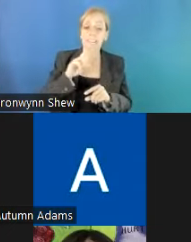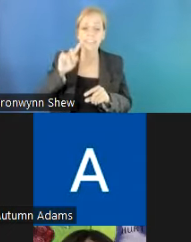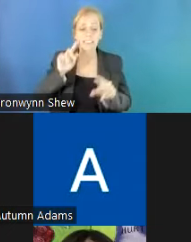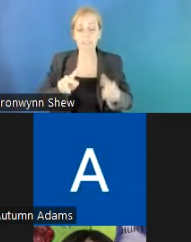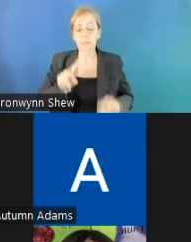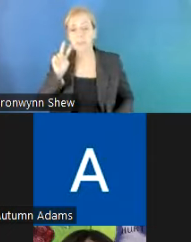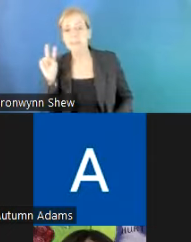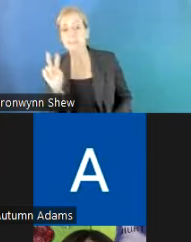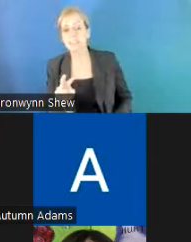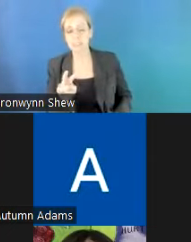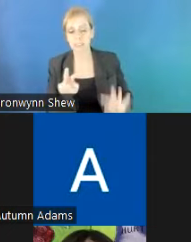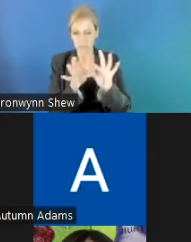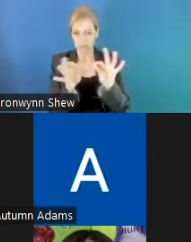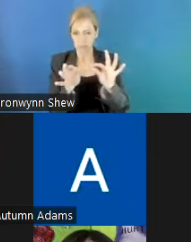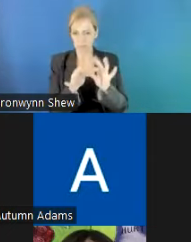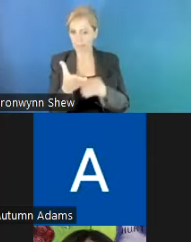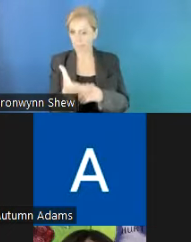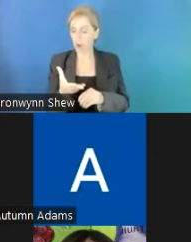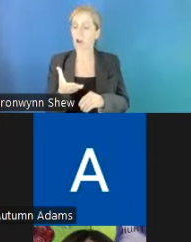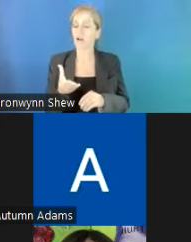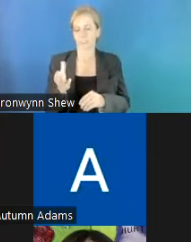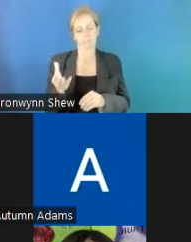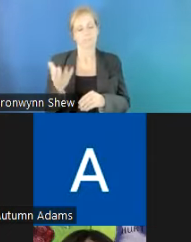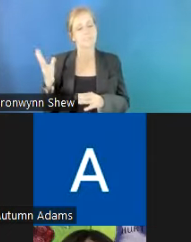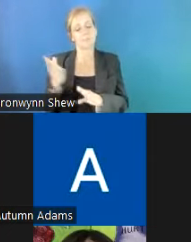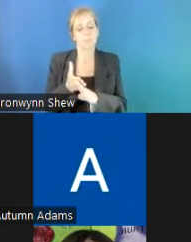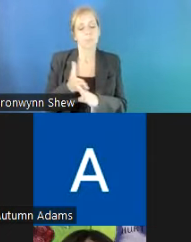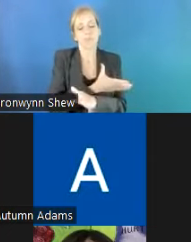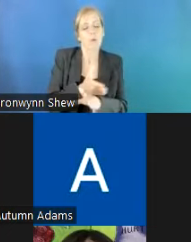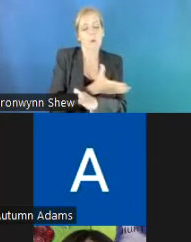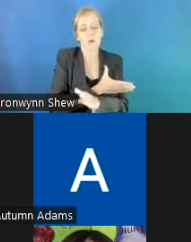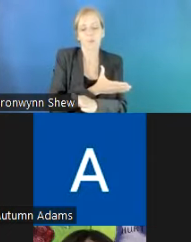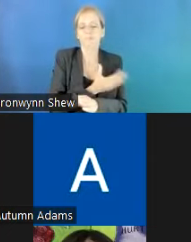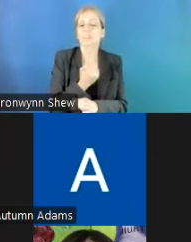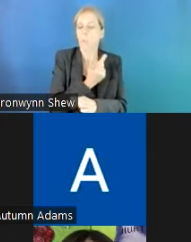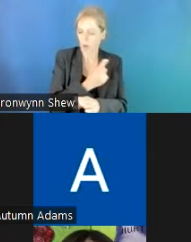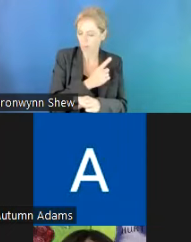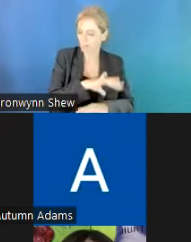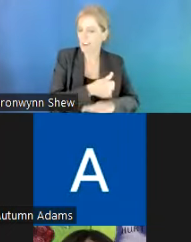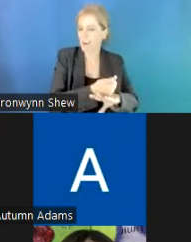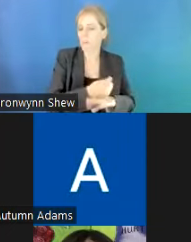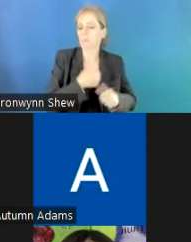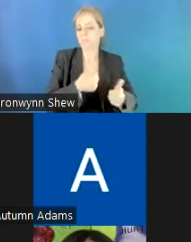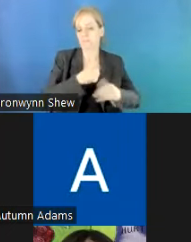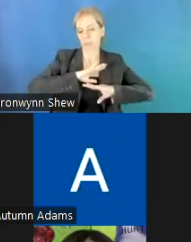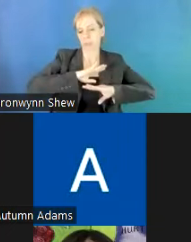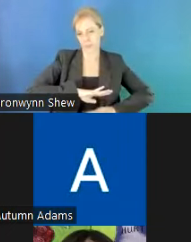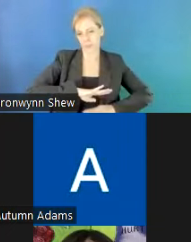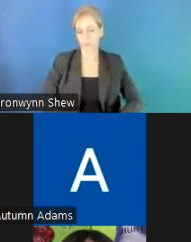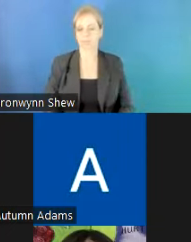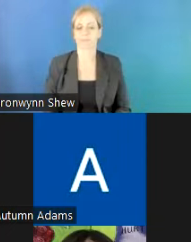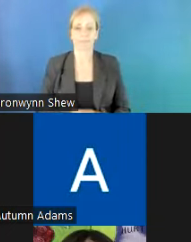important. TTY and video phones. Understand that the TTY is much less